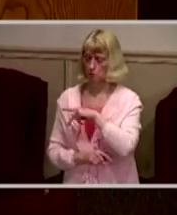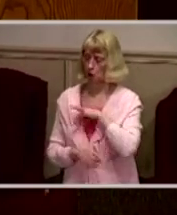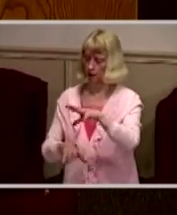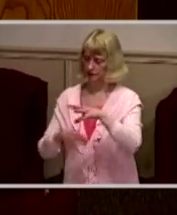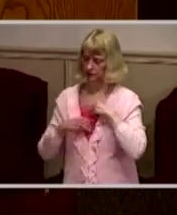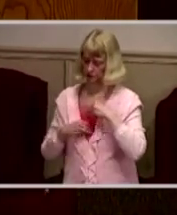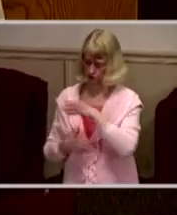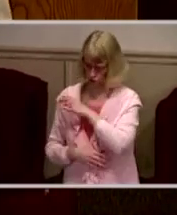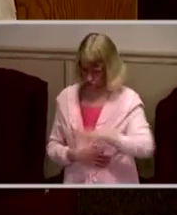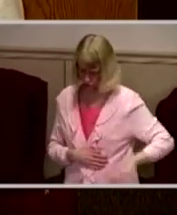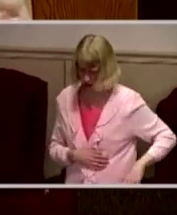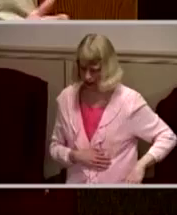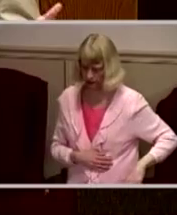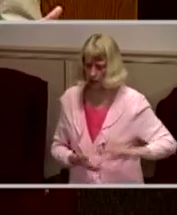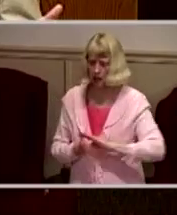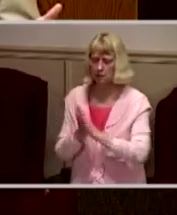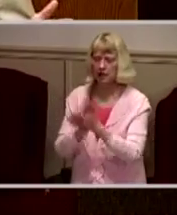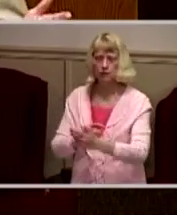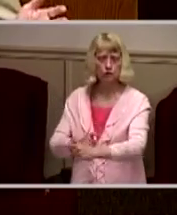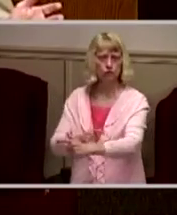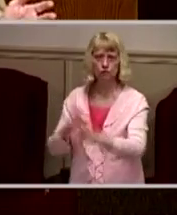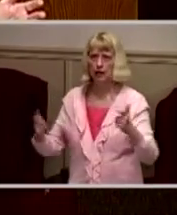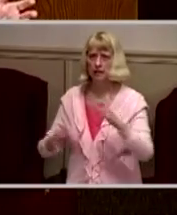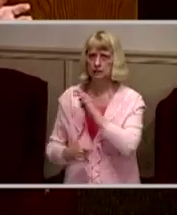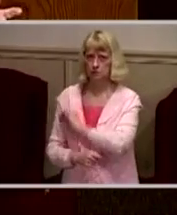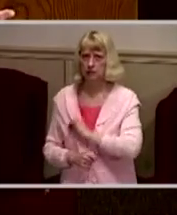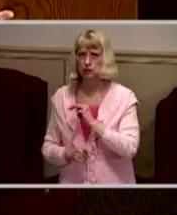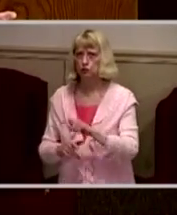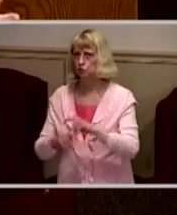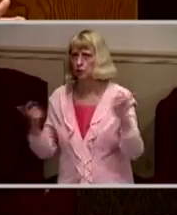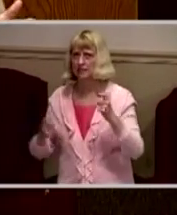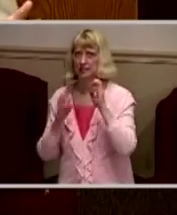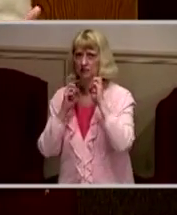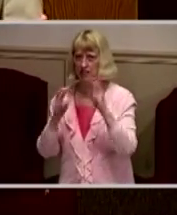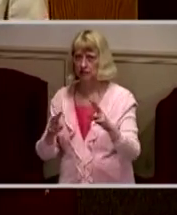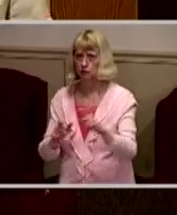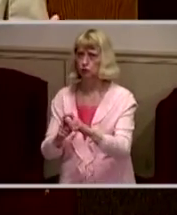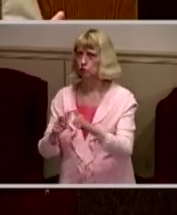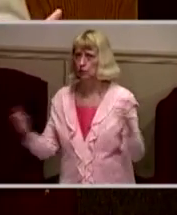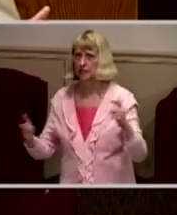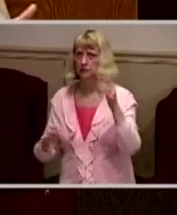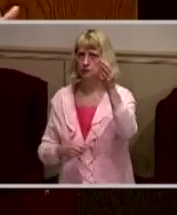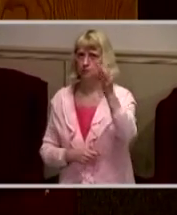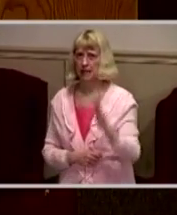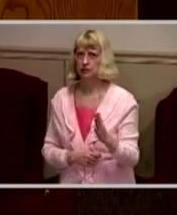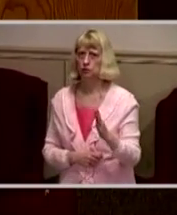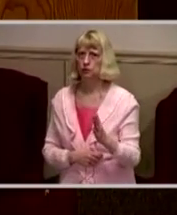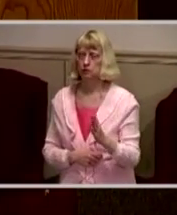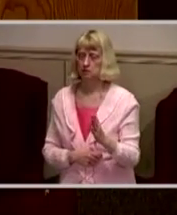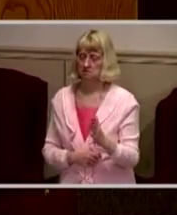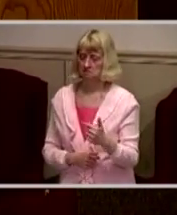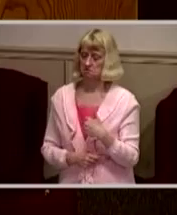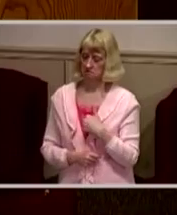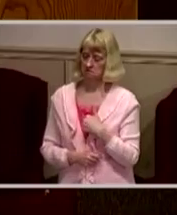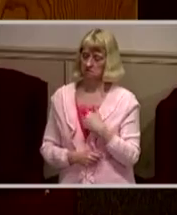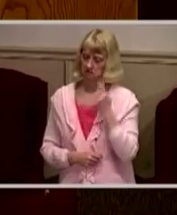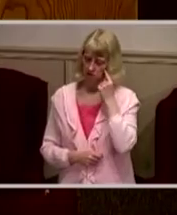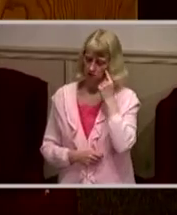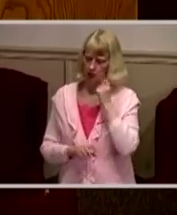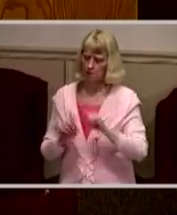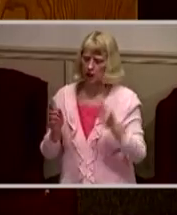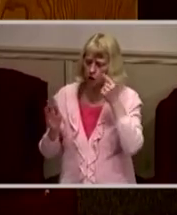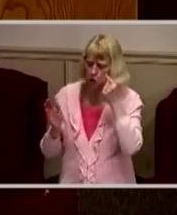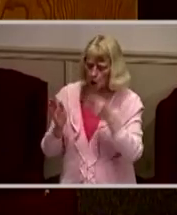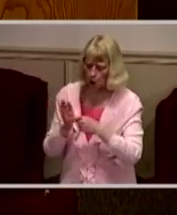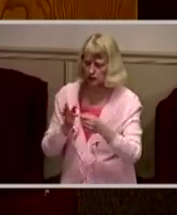Christ and became the greatest of all missionaries, the greatest of all evangelists, the greatest of all pastors, as far as I'm concerned. But notice